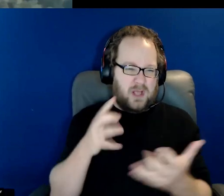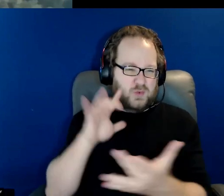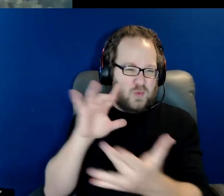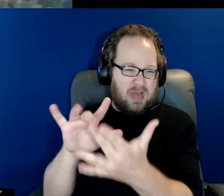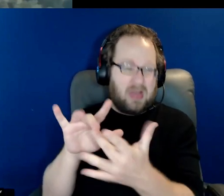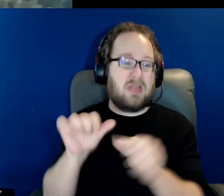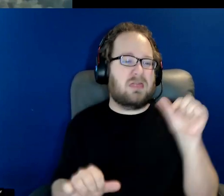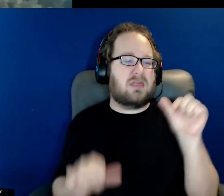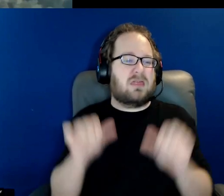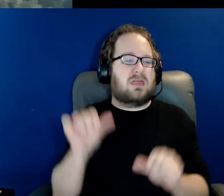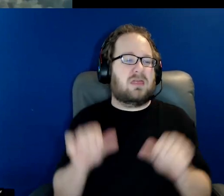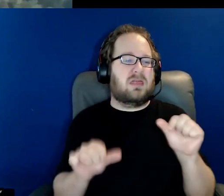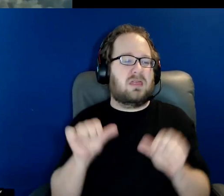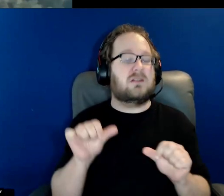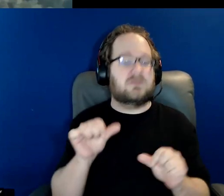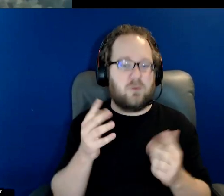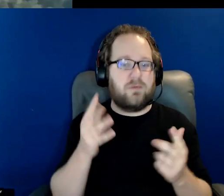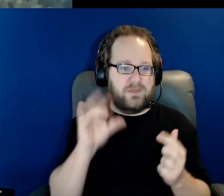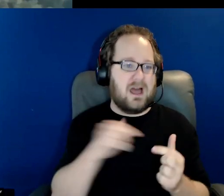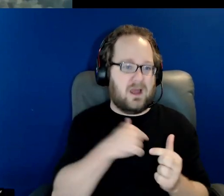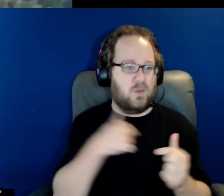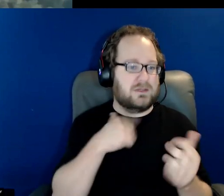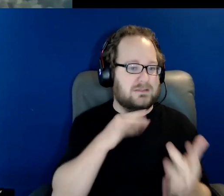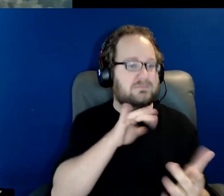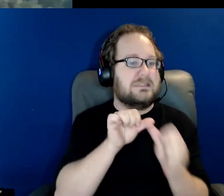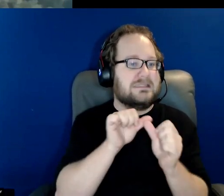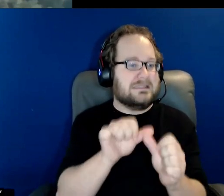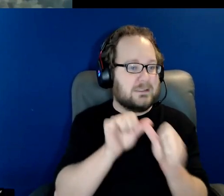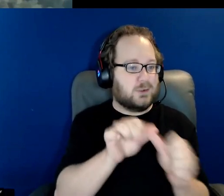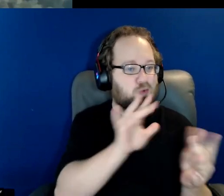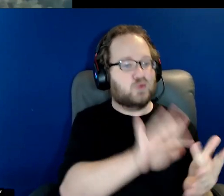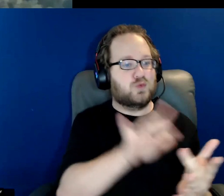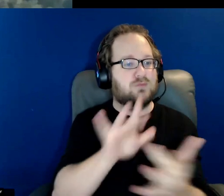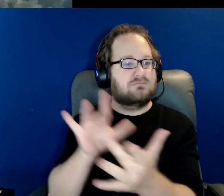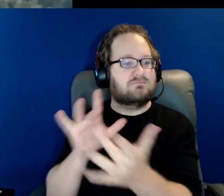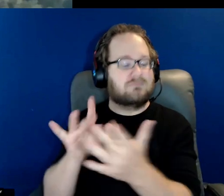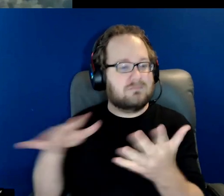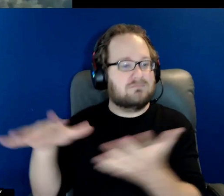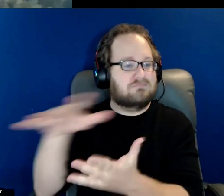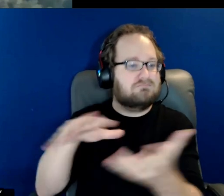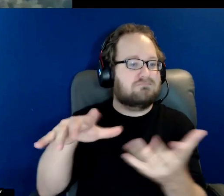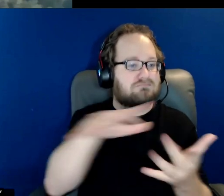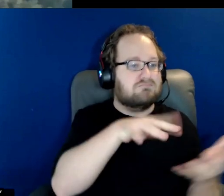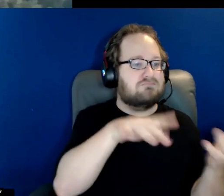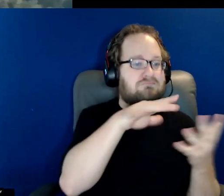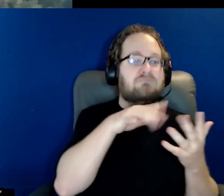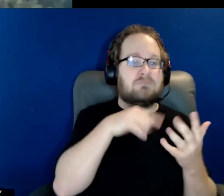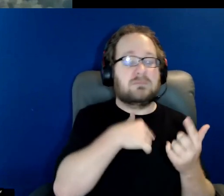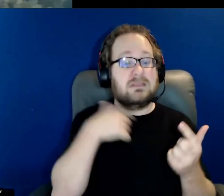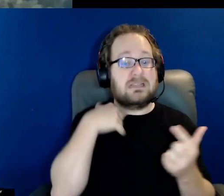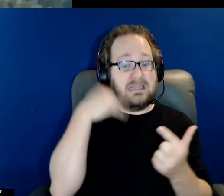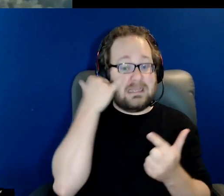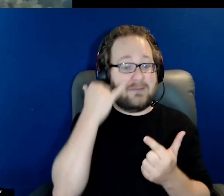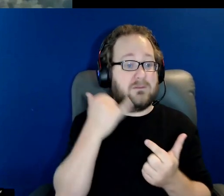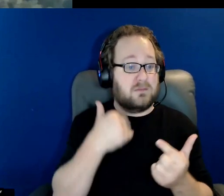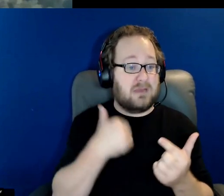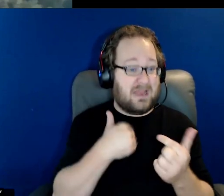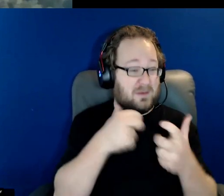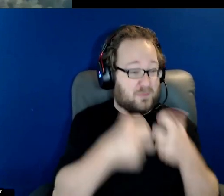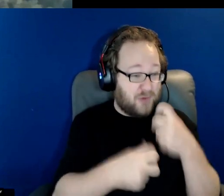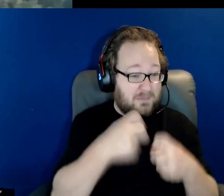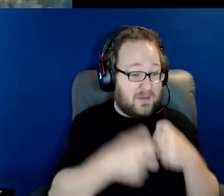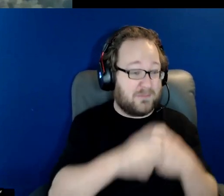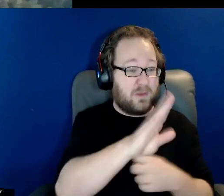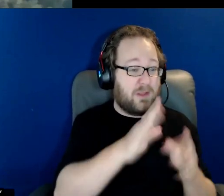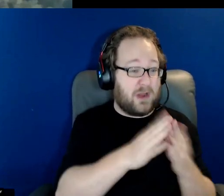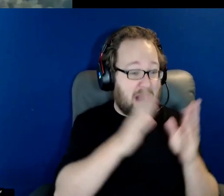to a cooling shelter. If their air is out, if there are problems with their housing, let's get them to a cooling shelter at least during the hottest